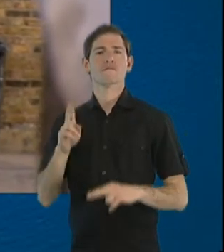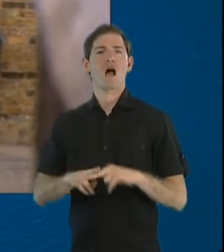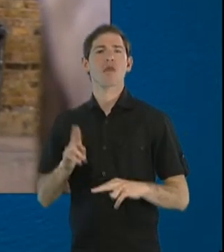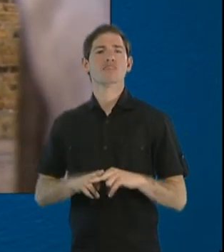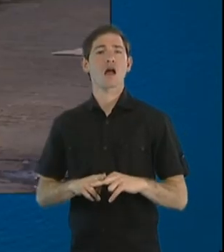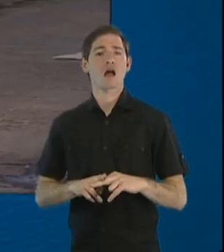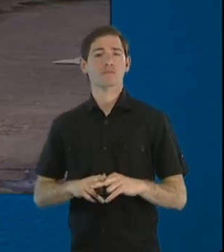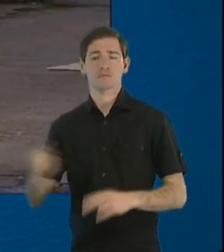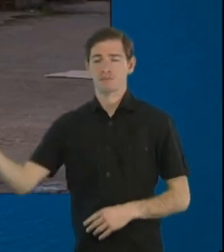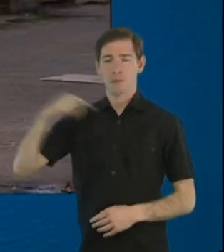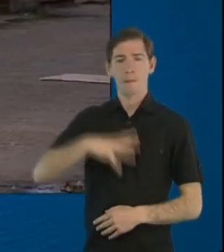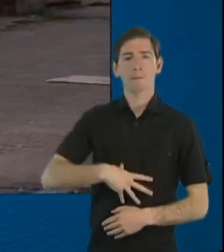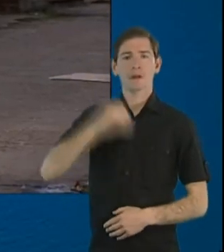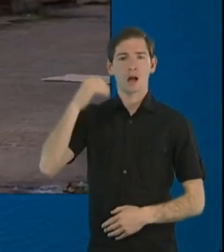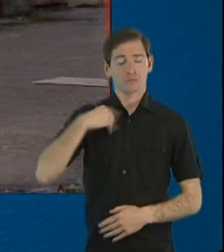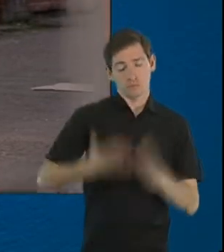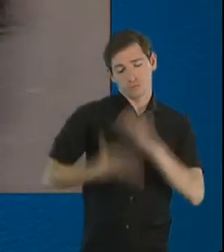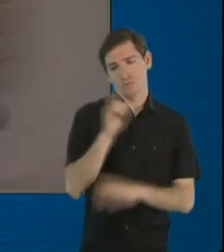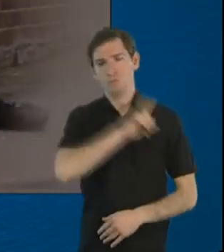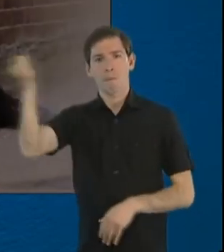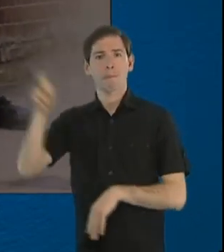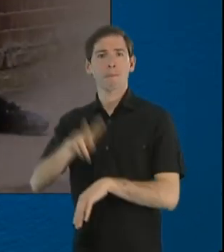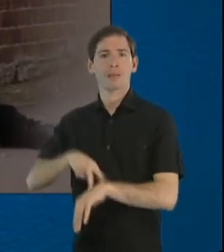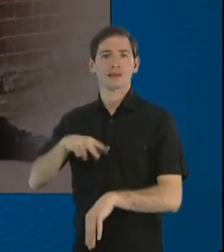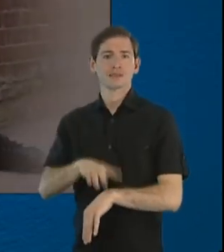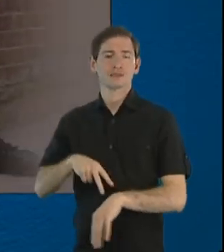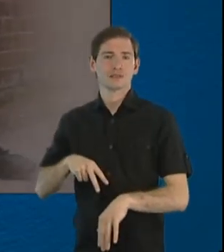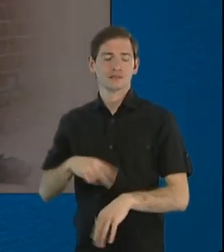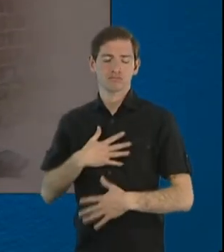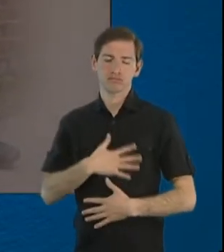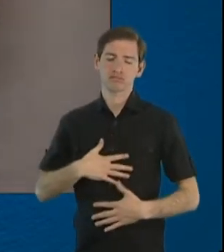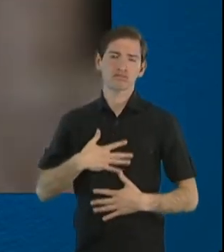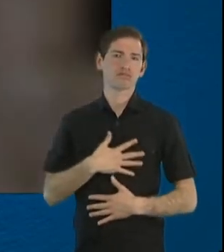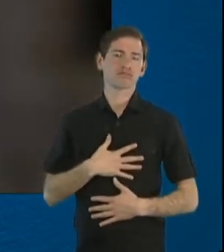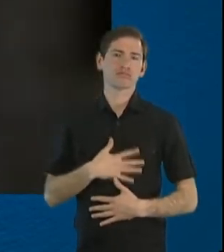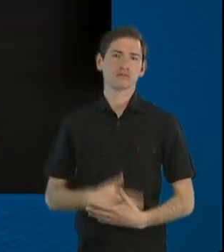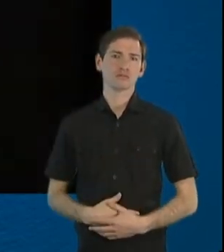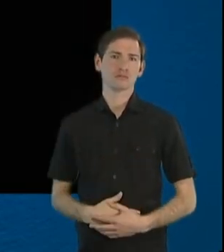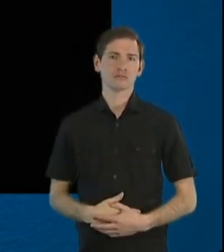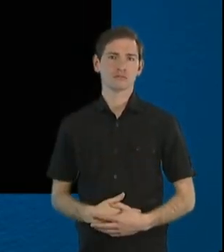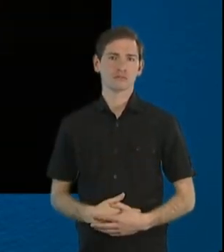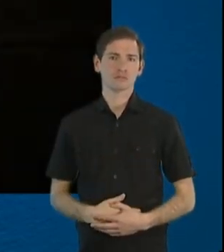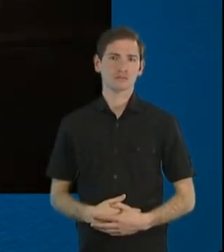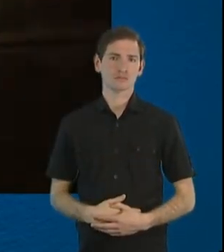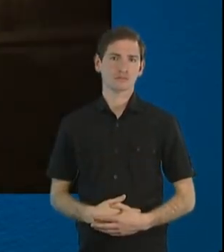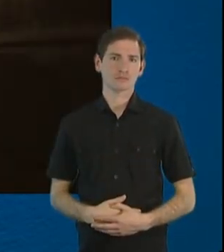And then I call my dad and he comes and picks me up, and then we go to the police station.